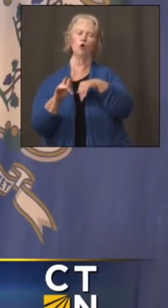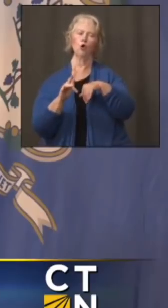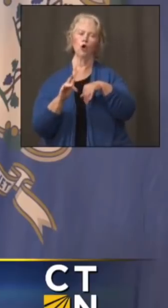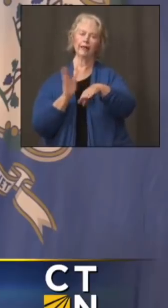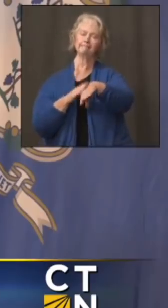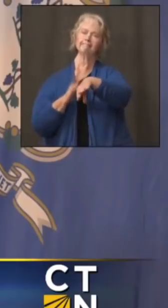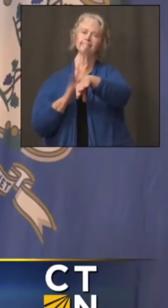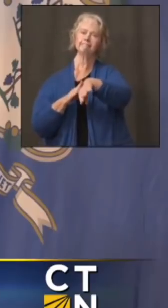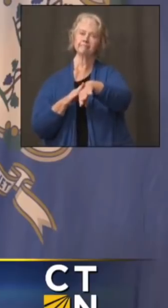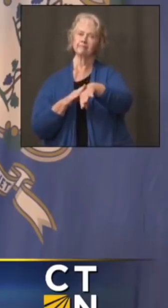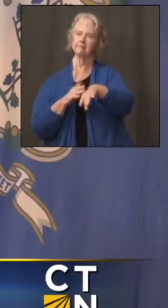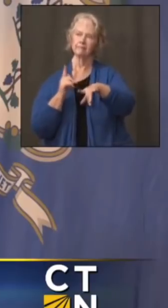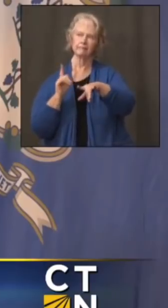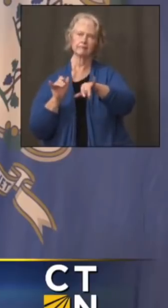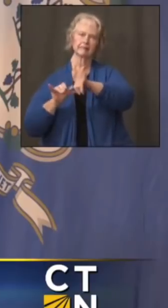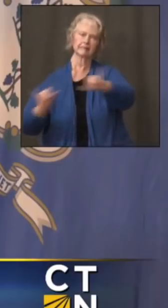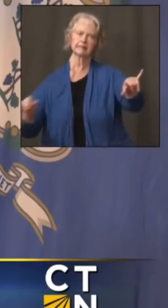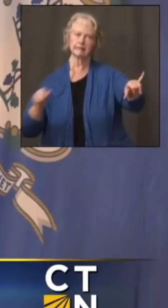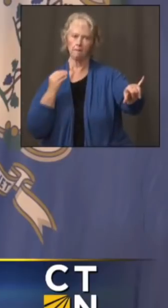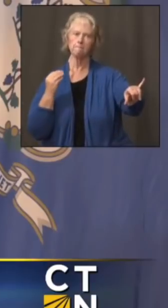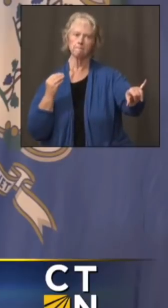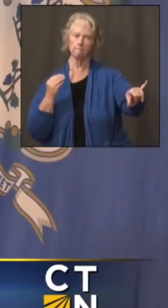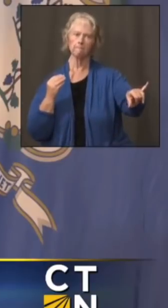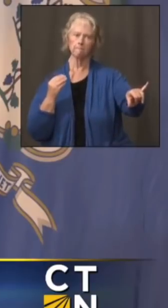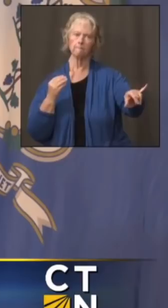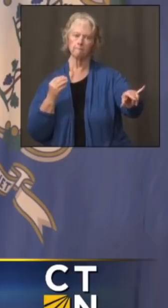home where they should be in those particular areas.